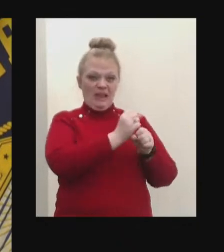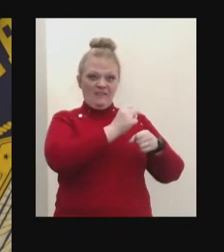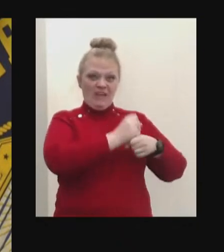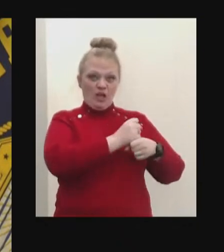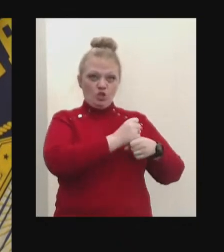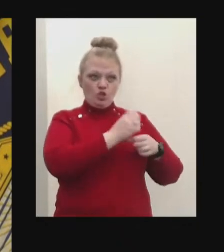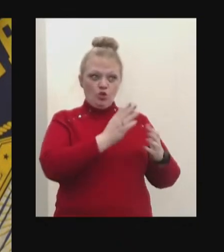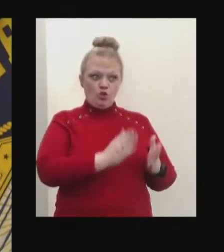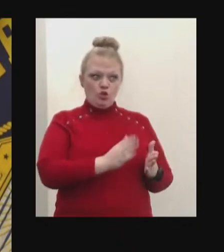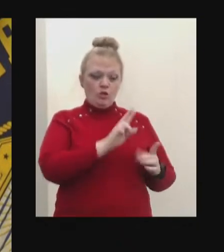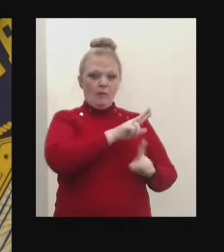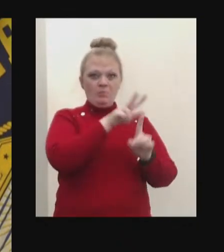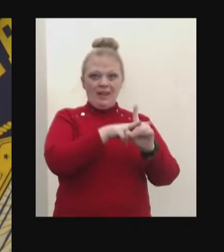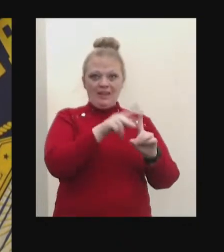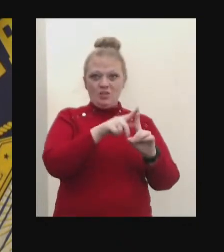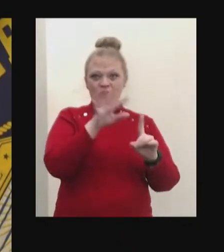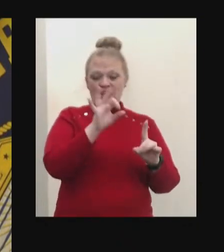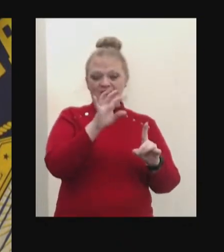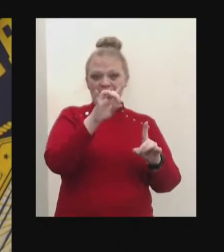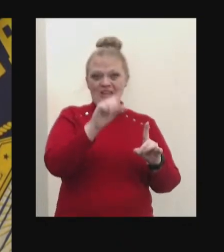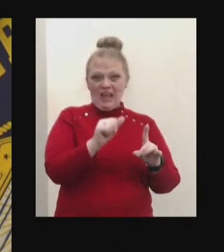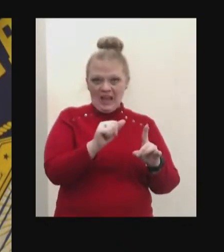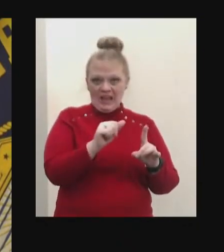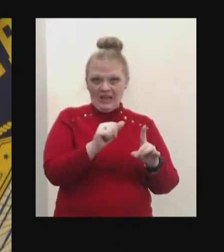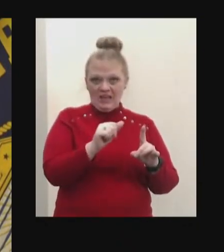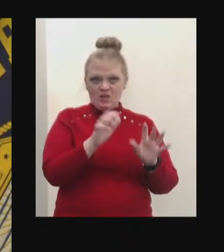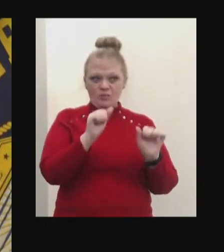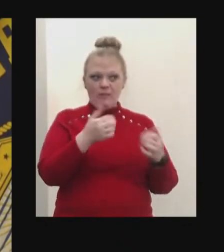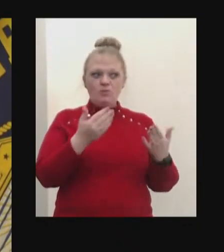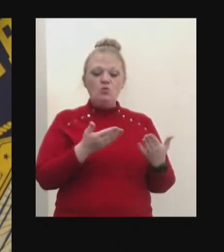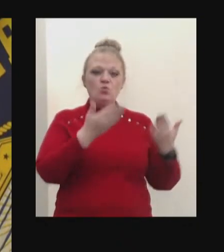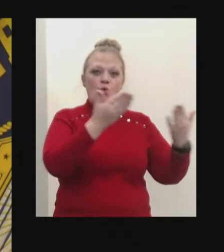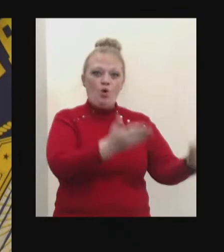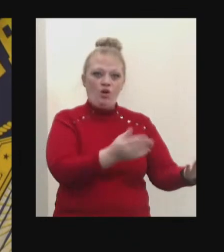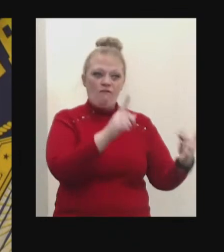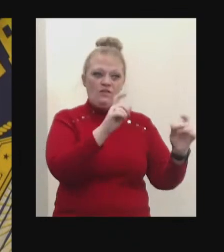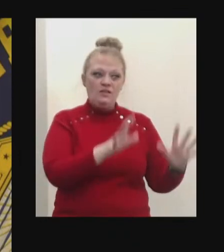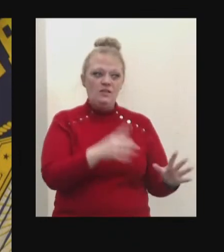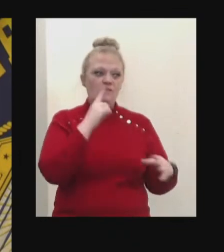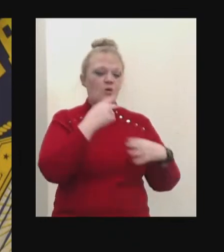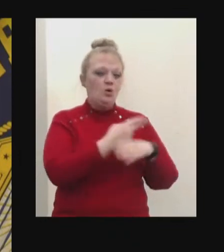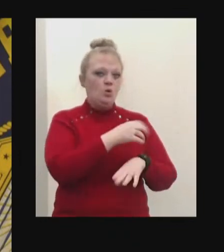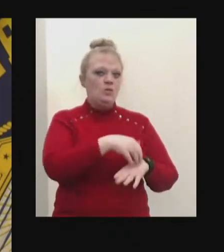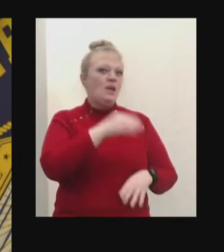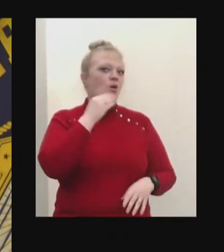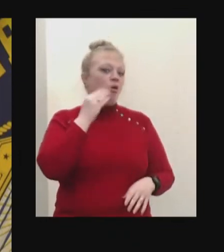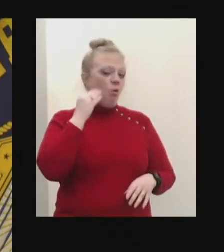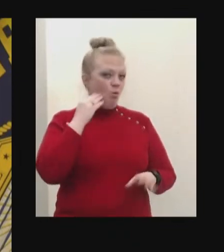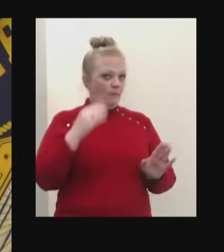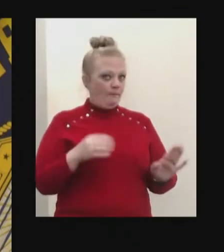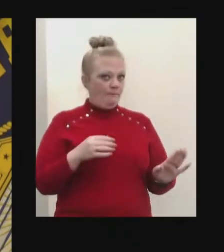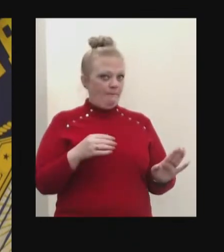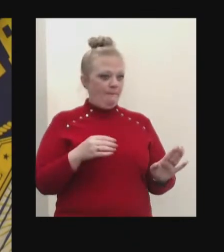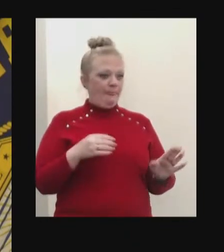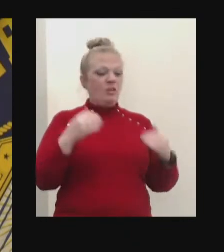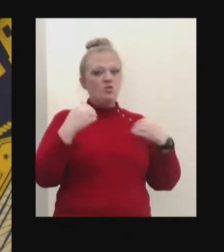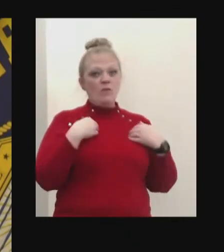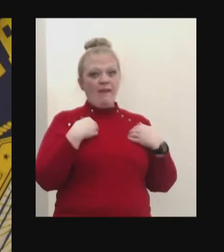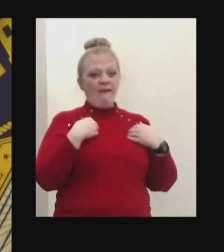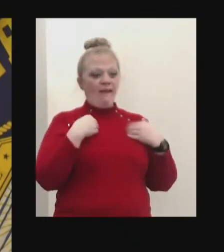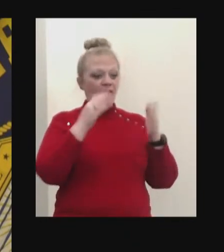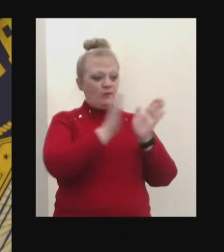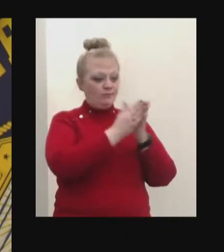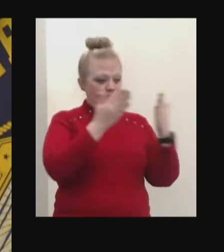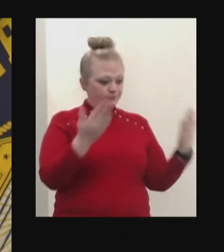FDA to be able to offer these tests for use at home. So they come with instructions.